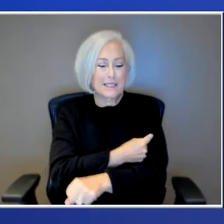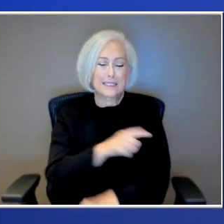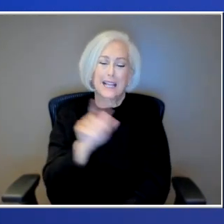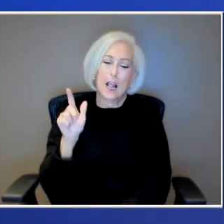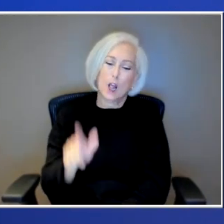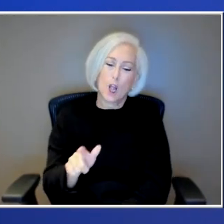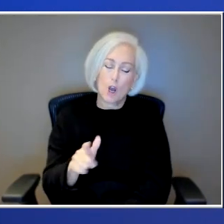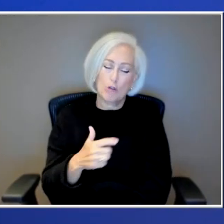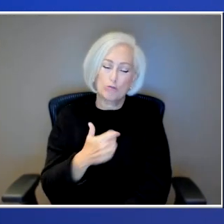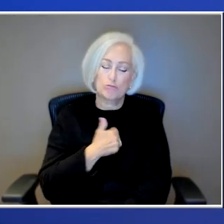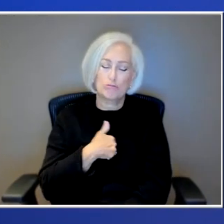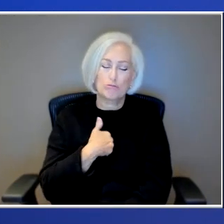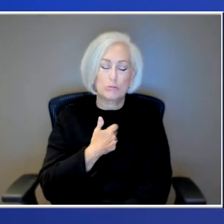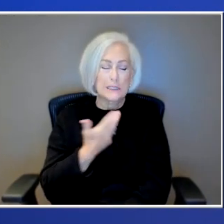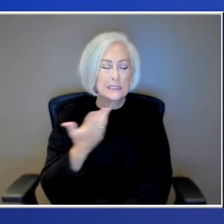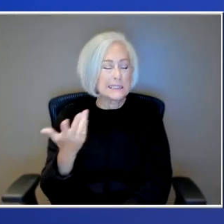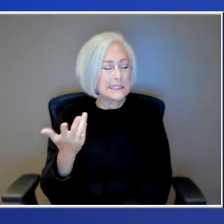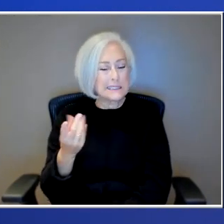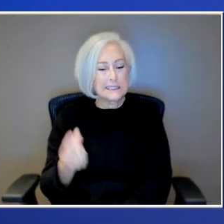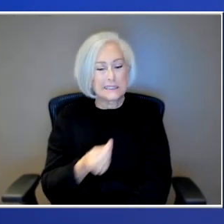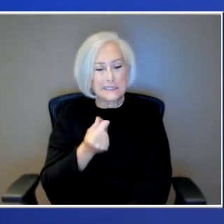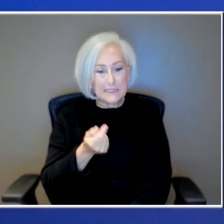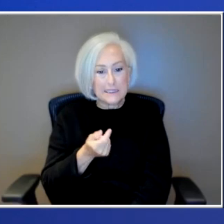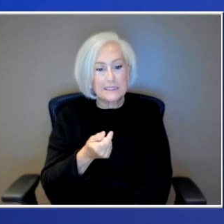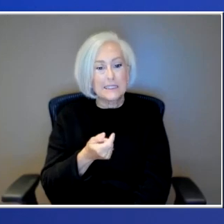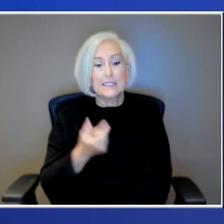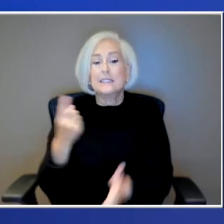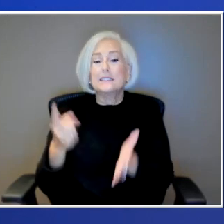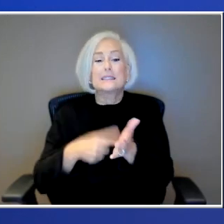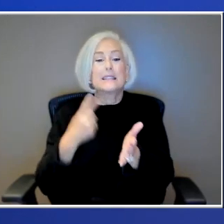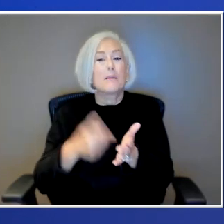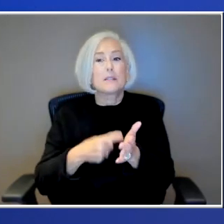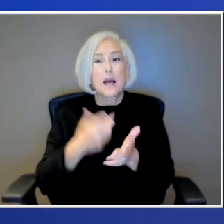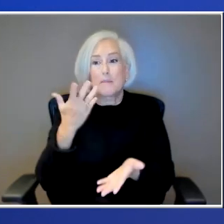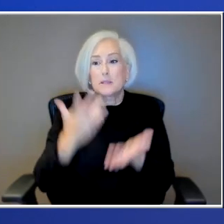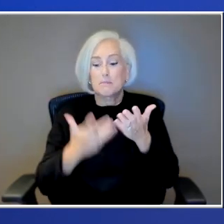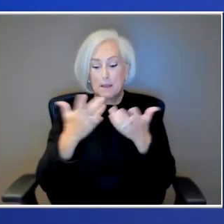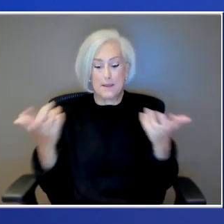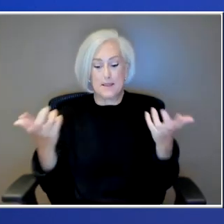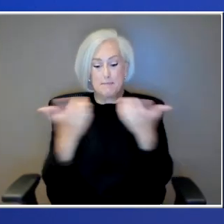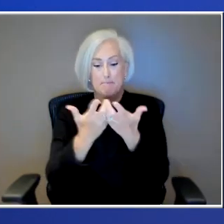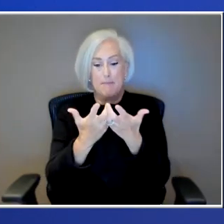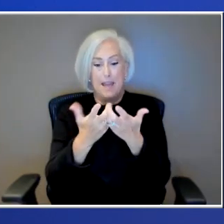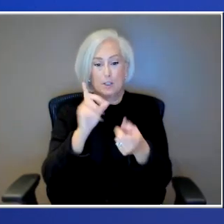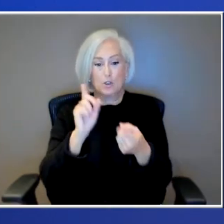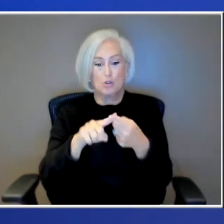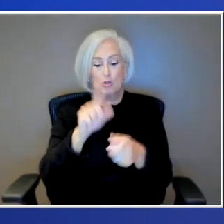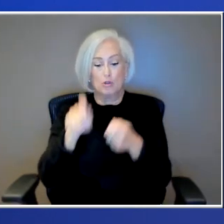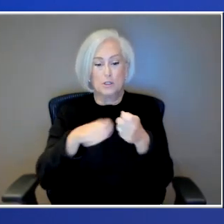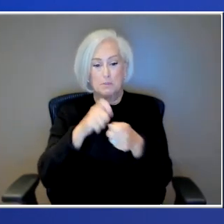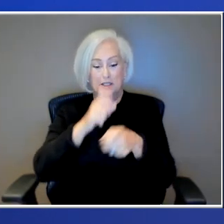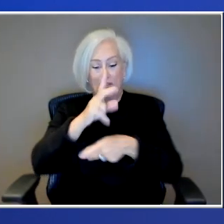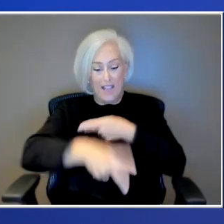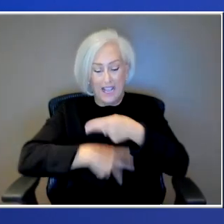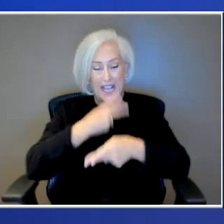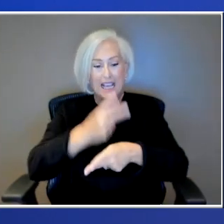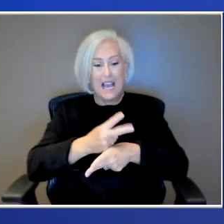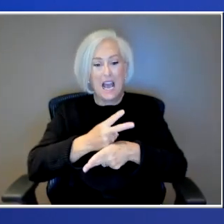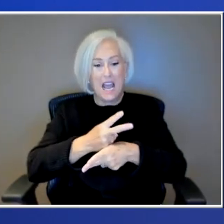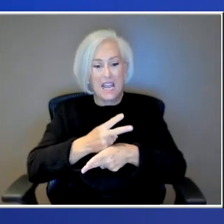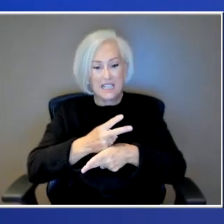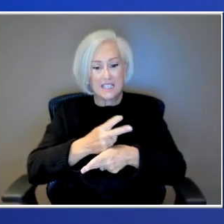a bad match of the vaccine to the circulating strains, getting influenza vaccine can help reduce your risk of severe